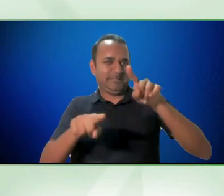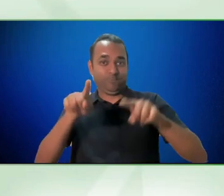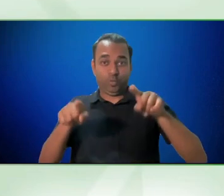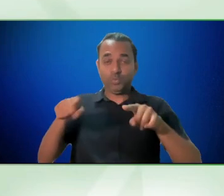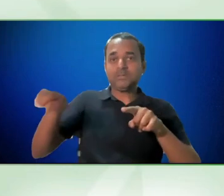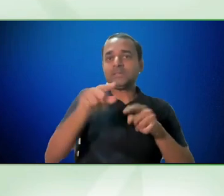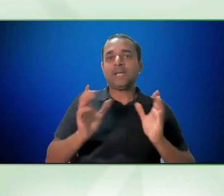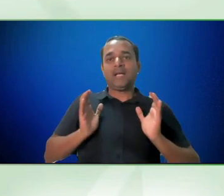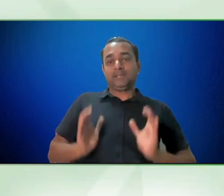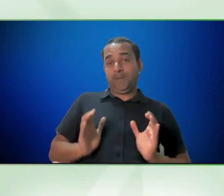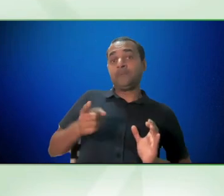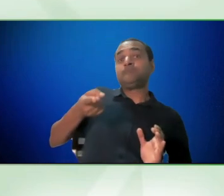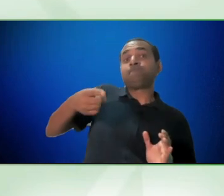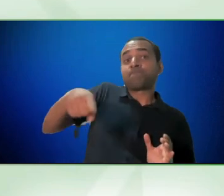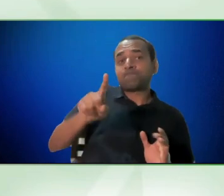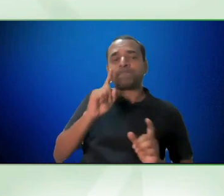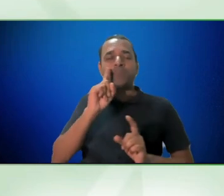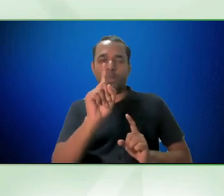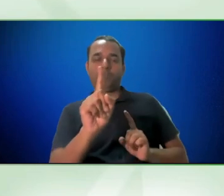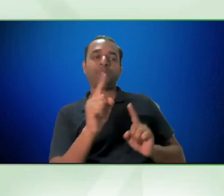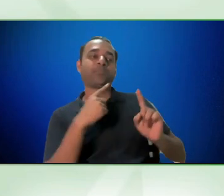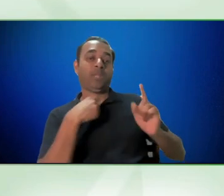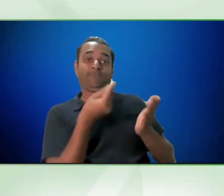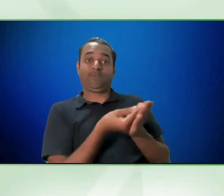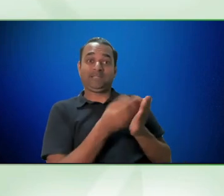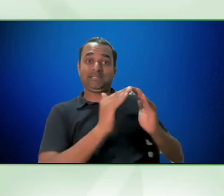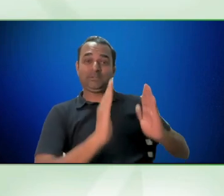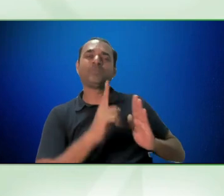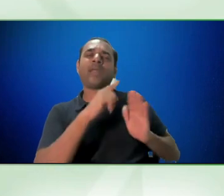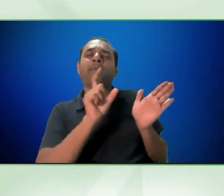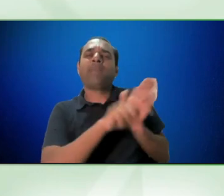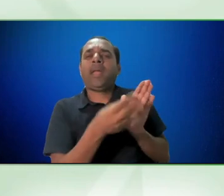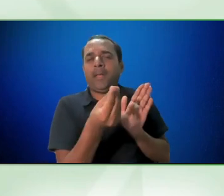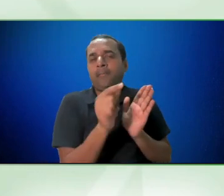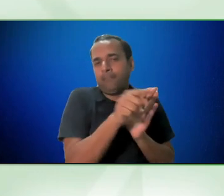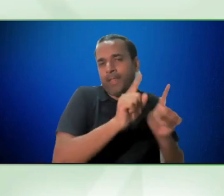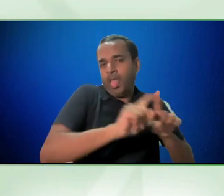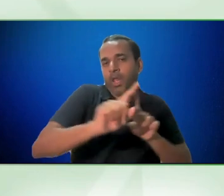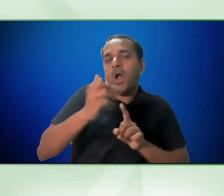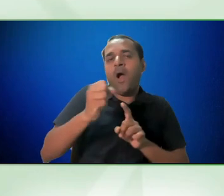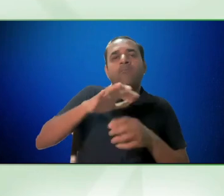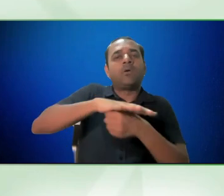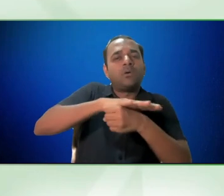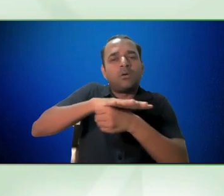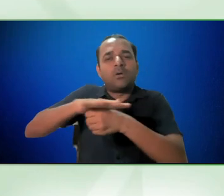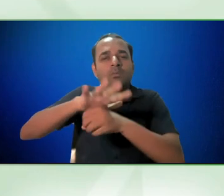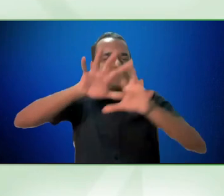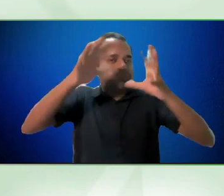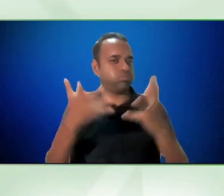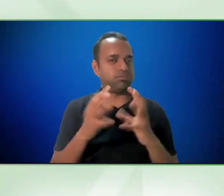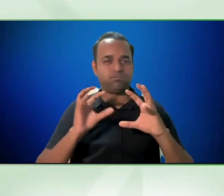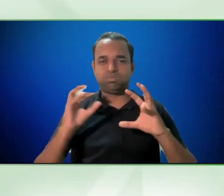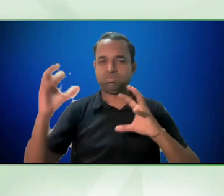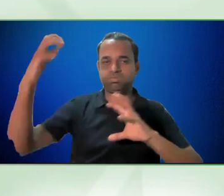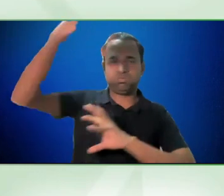institutions to co-opt something like bankability or to generally improve their accessibility? A key focus right now would be the fact that the EAA